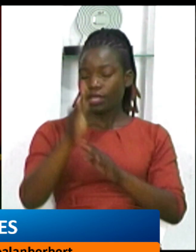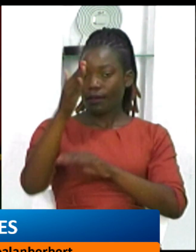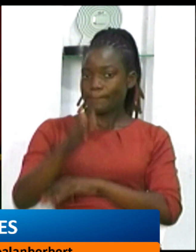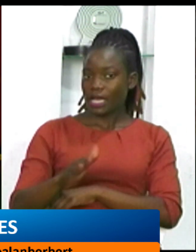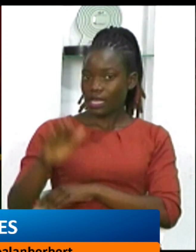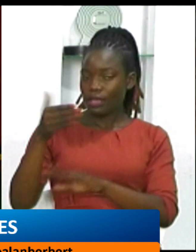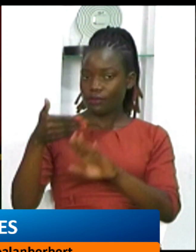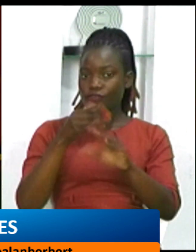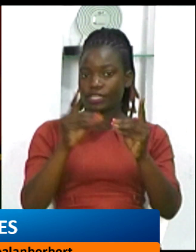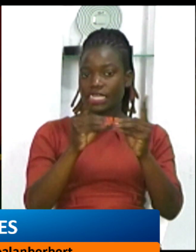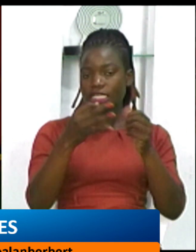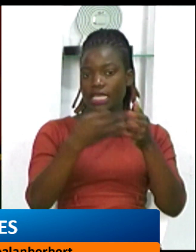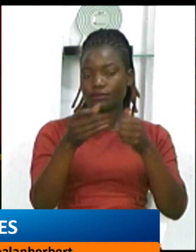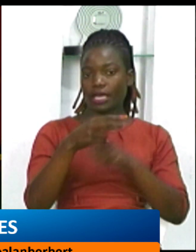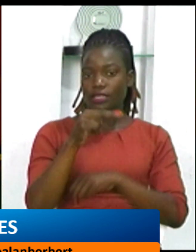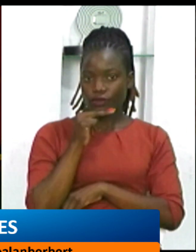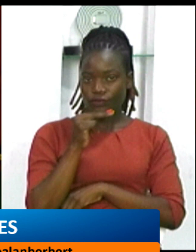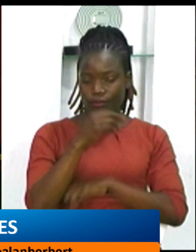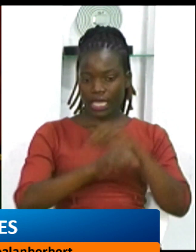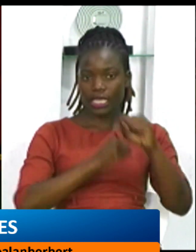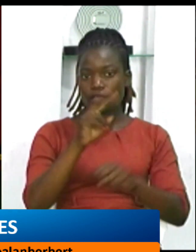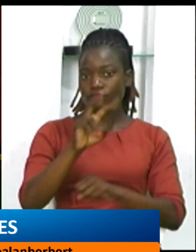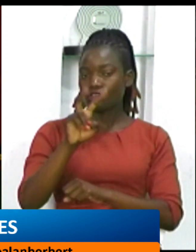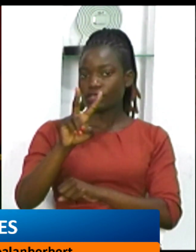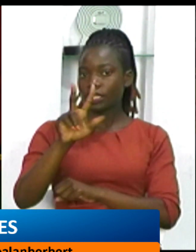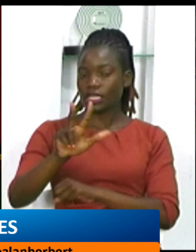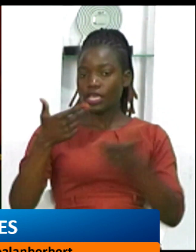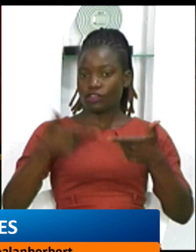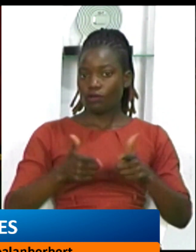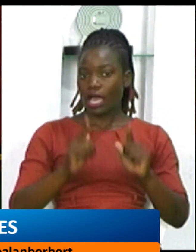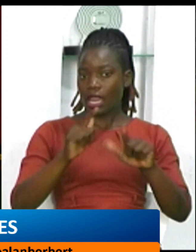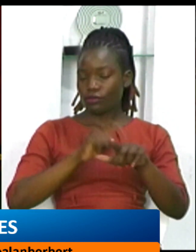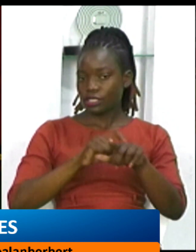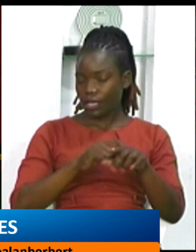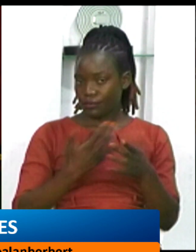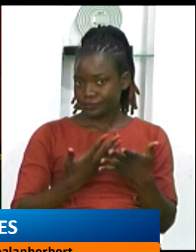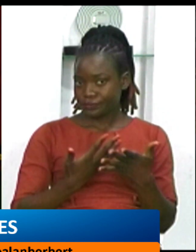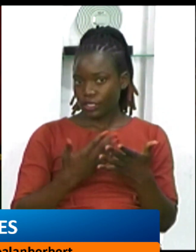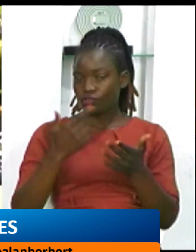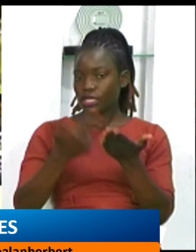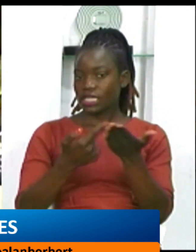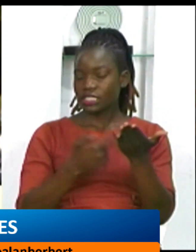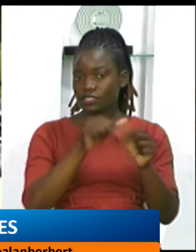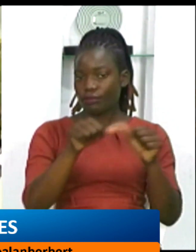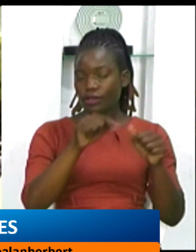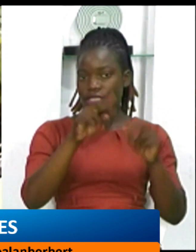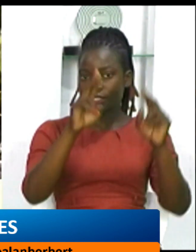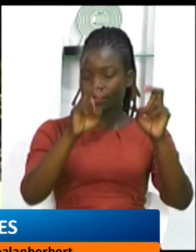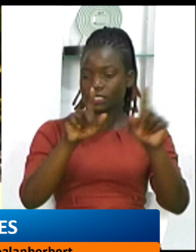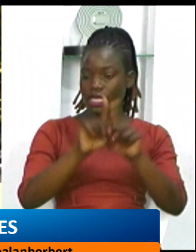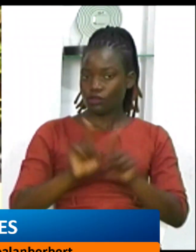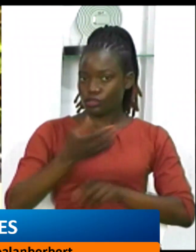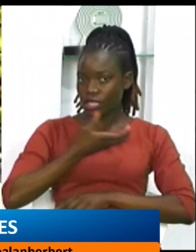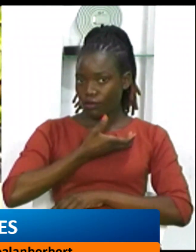before 8th November 2023 to allow for a timely disposal of this matter. Thank you. And the committee, as